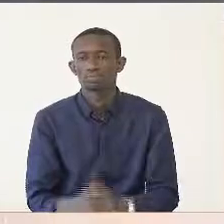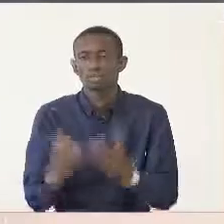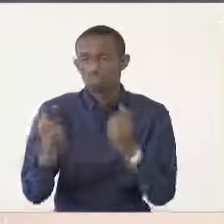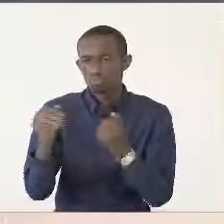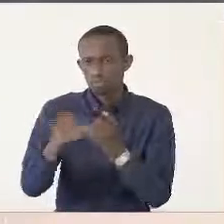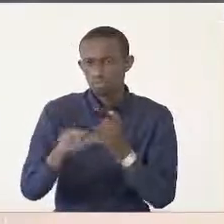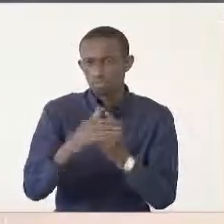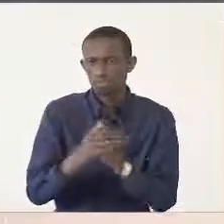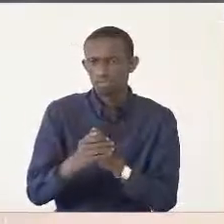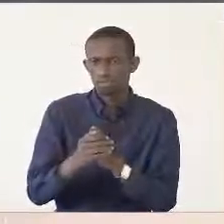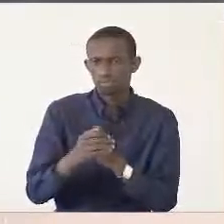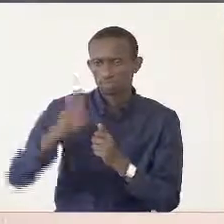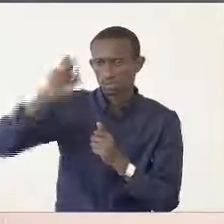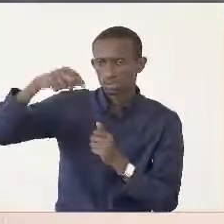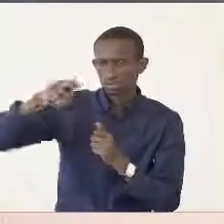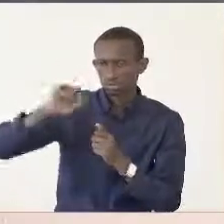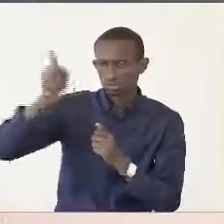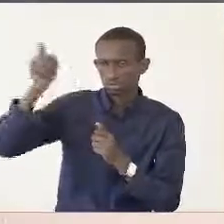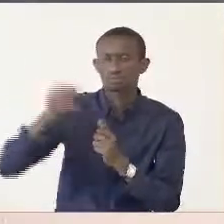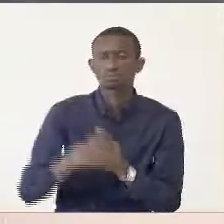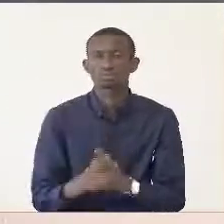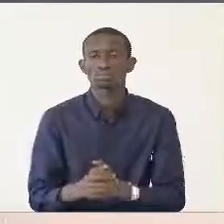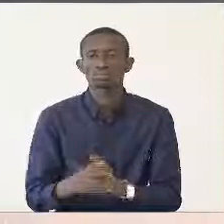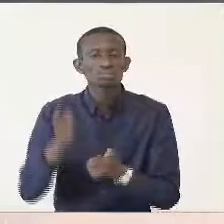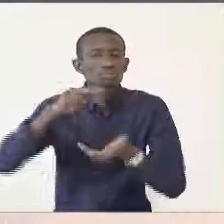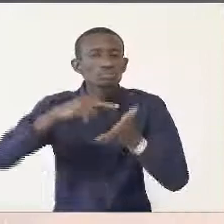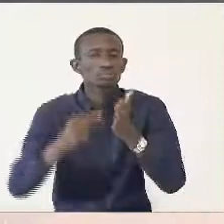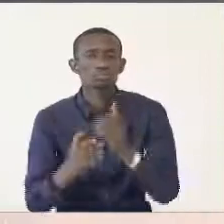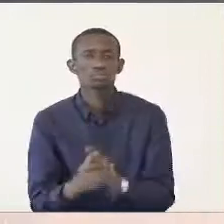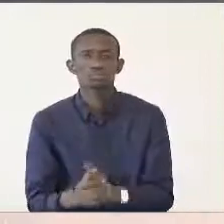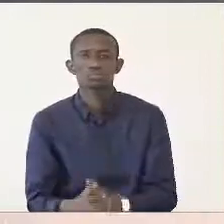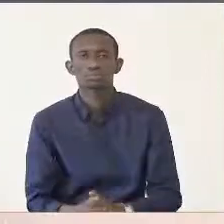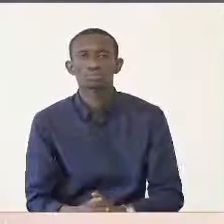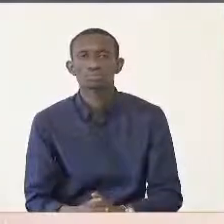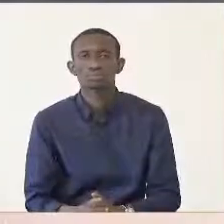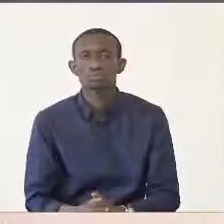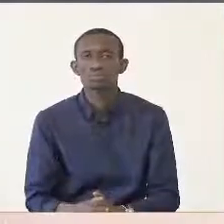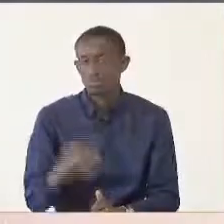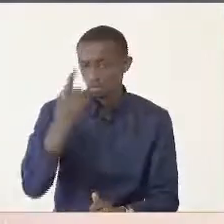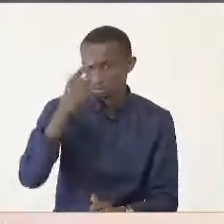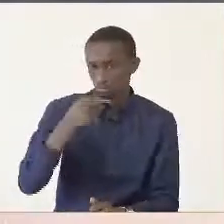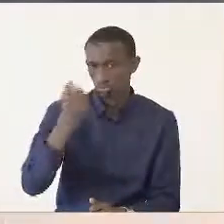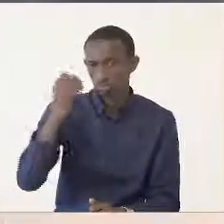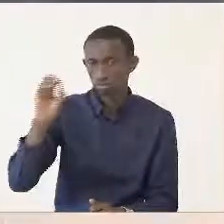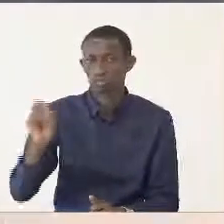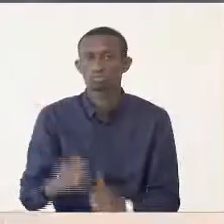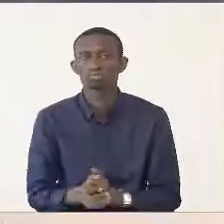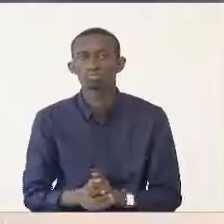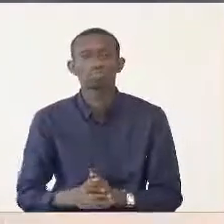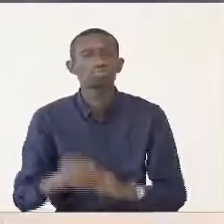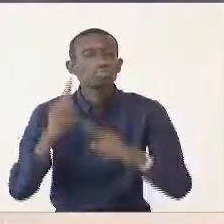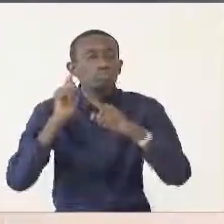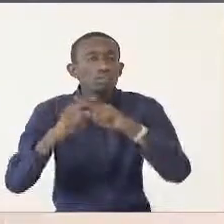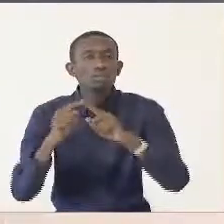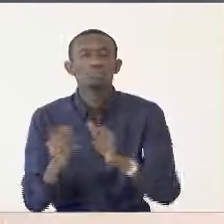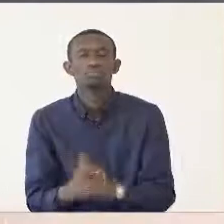here. So we don't have that, but we have this, which means that we have 1, 5 times